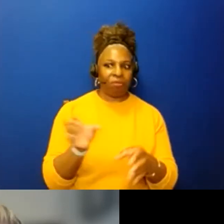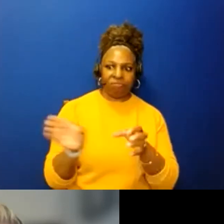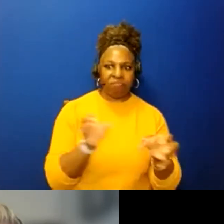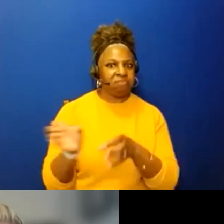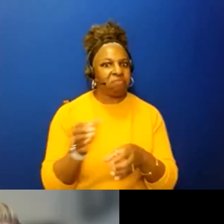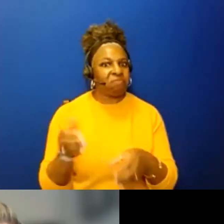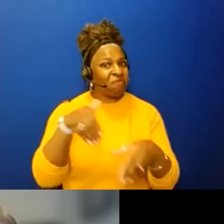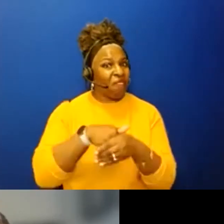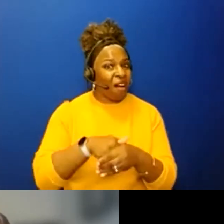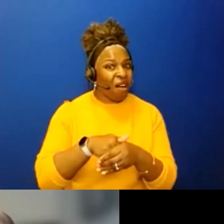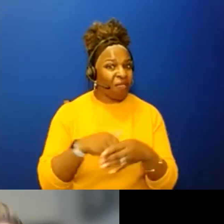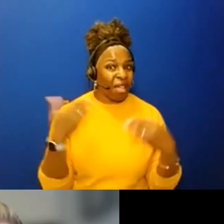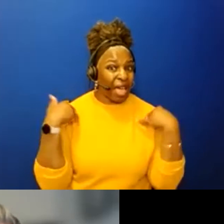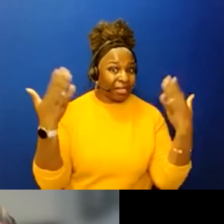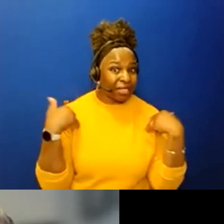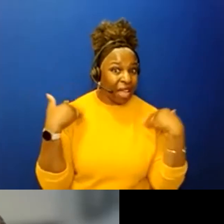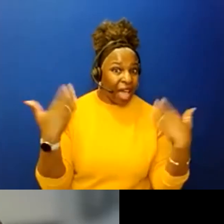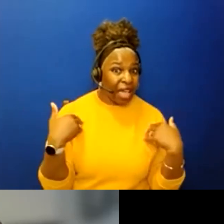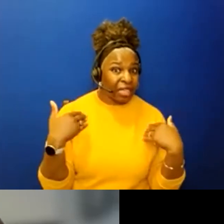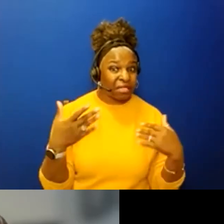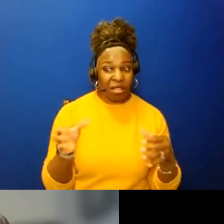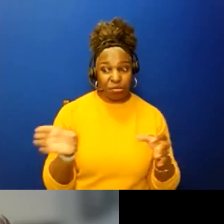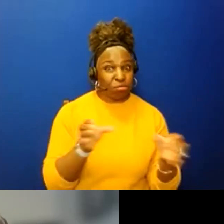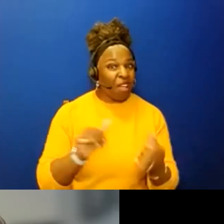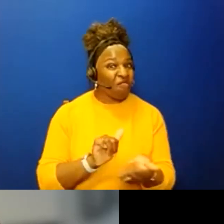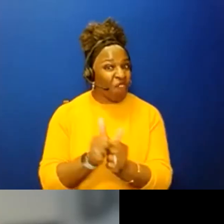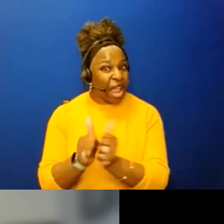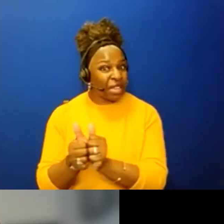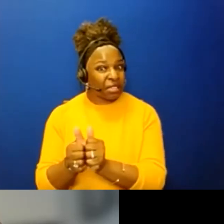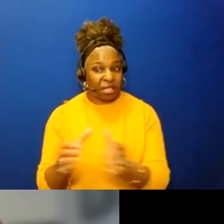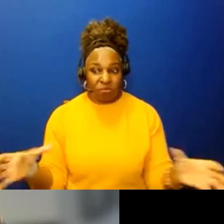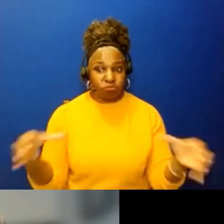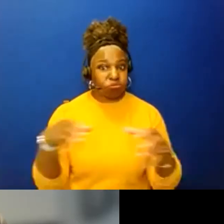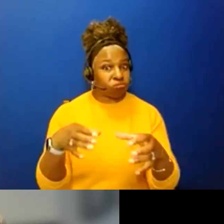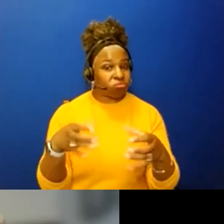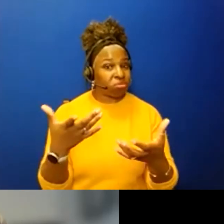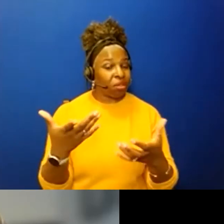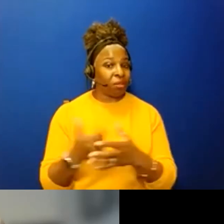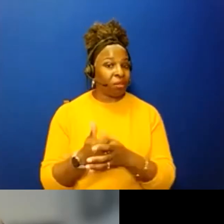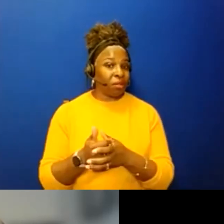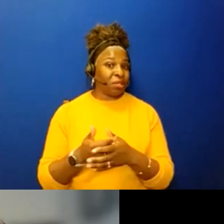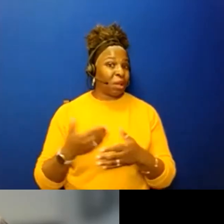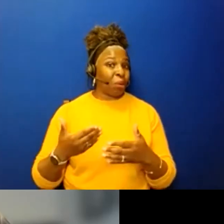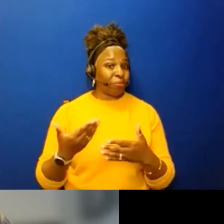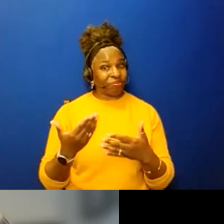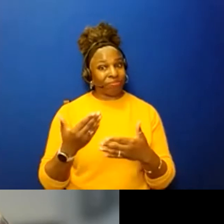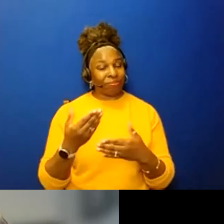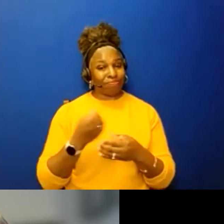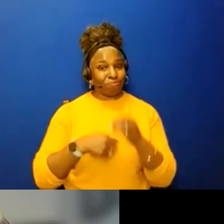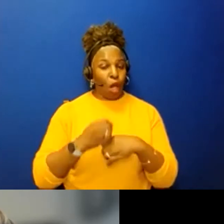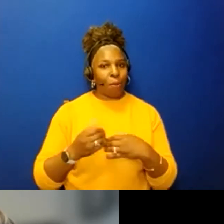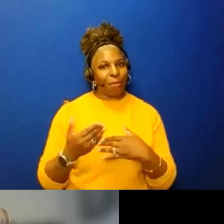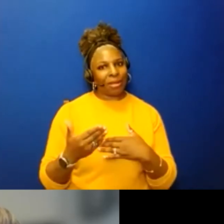new things, getting their friends involved. And so it really becomes part of their daily lives. The work plan is to undertake is building on a